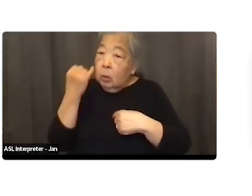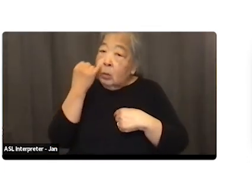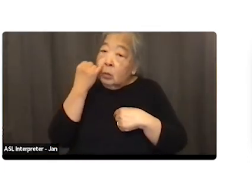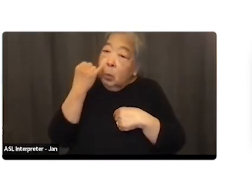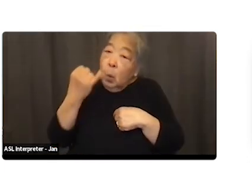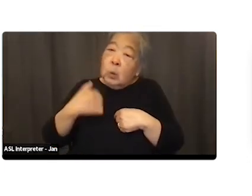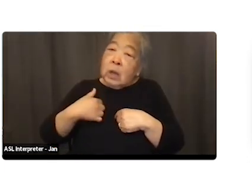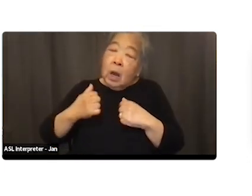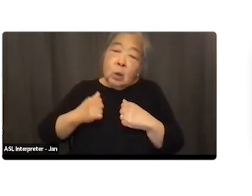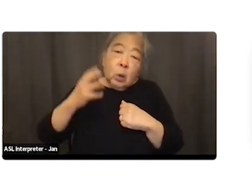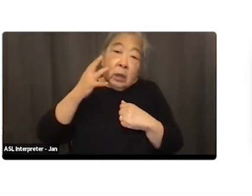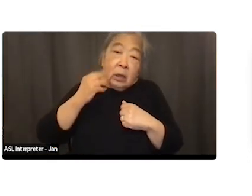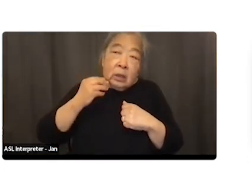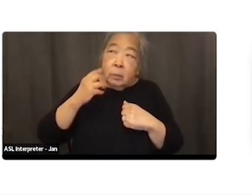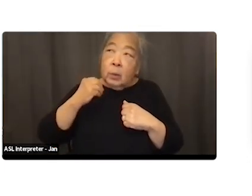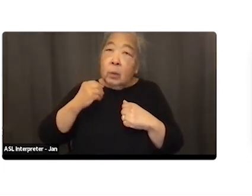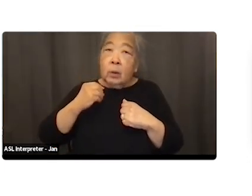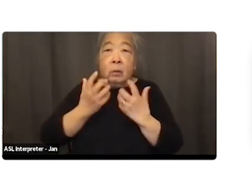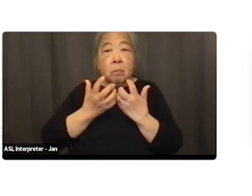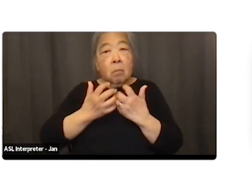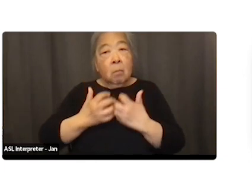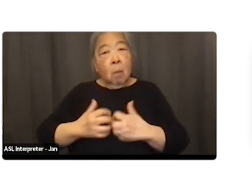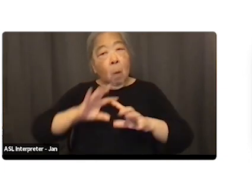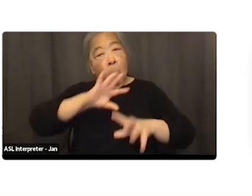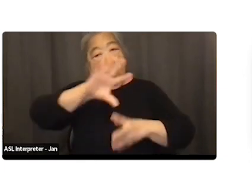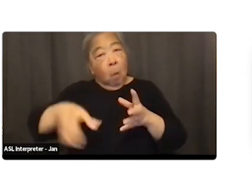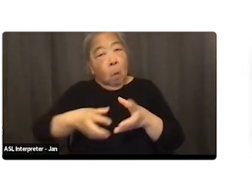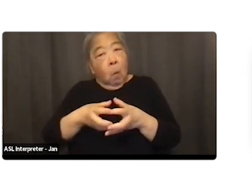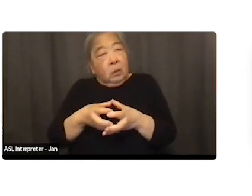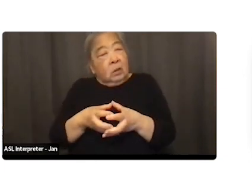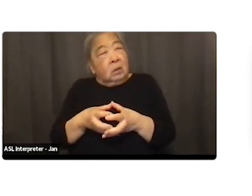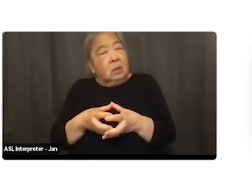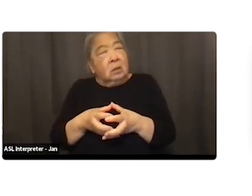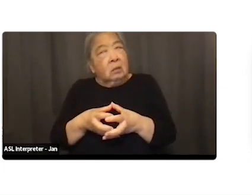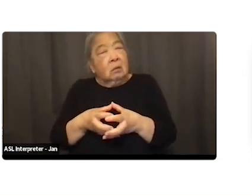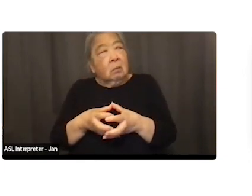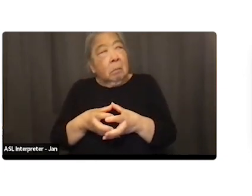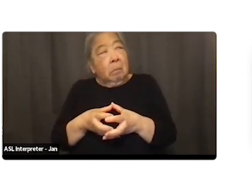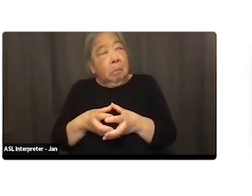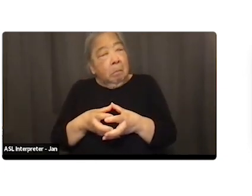experience this wholeness. And there was a moment